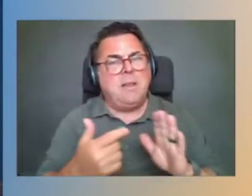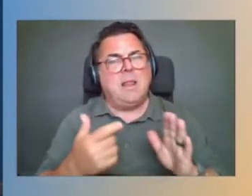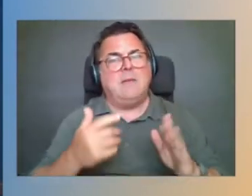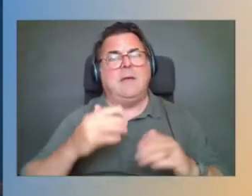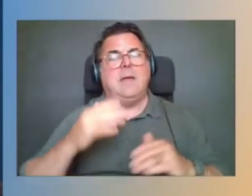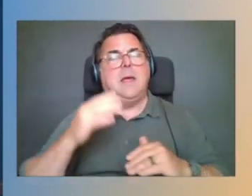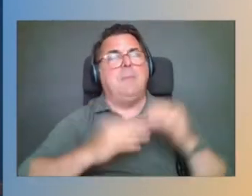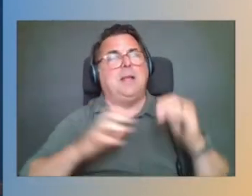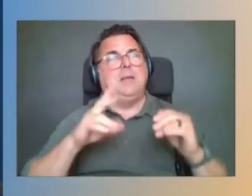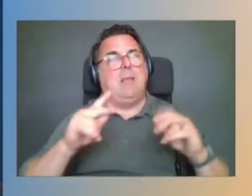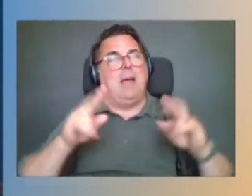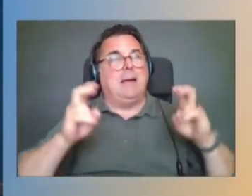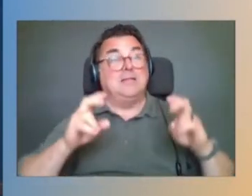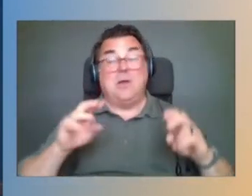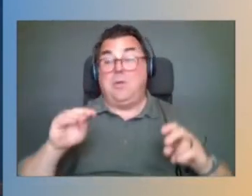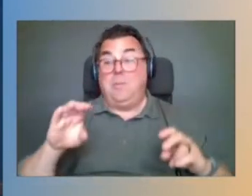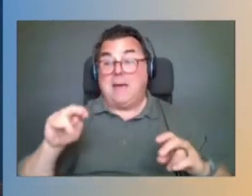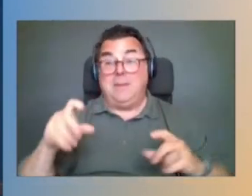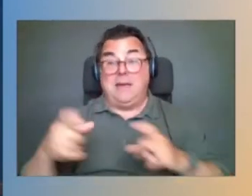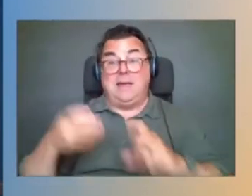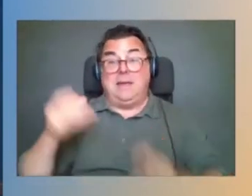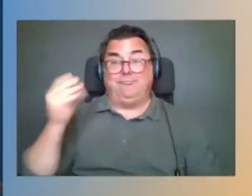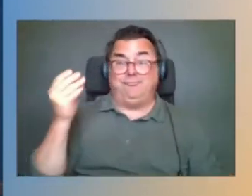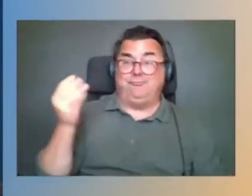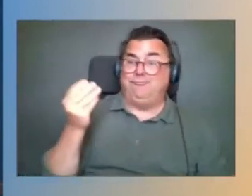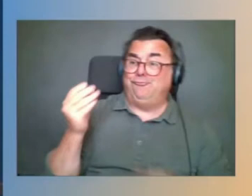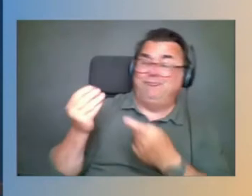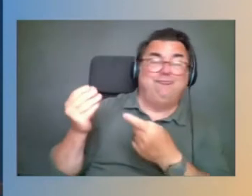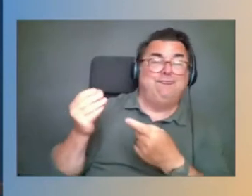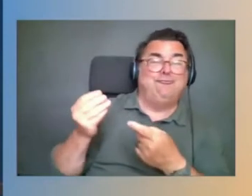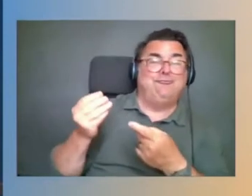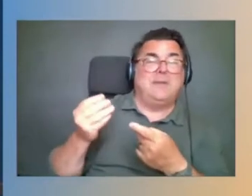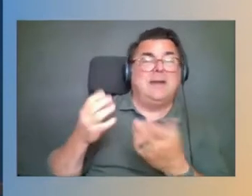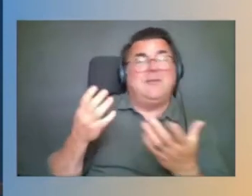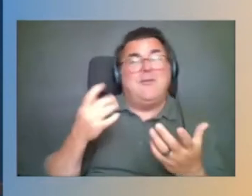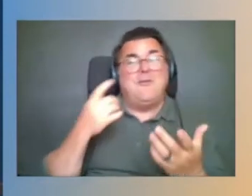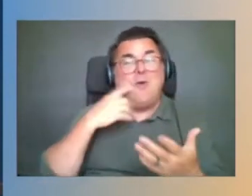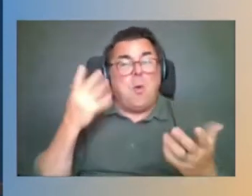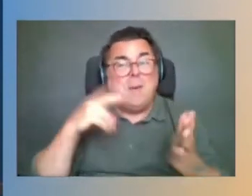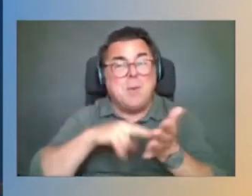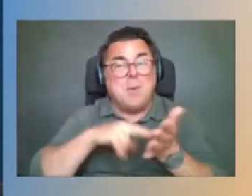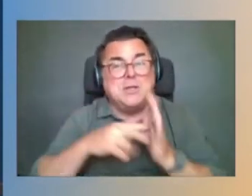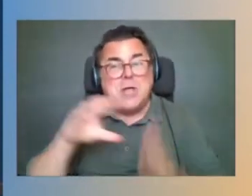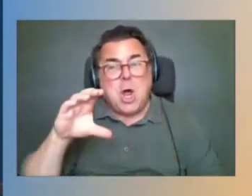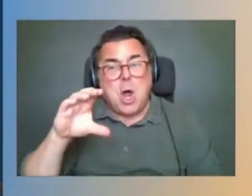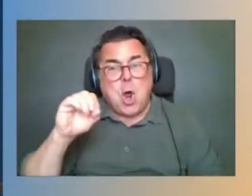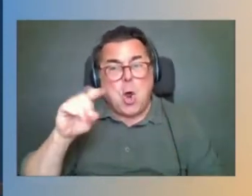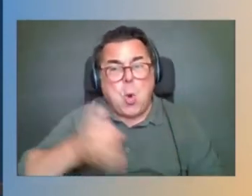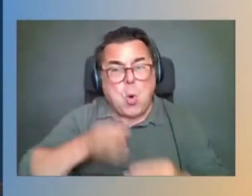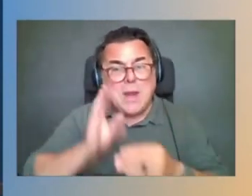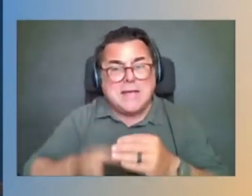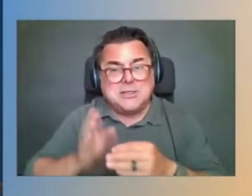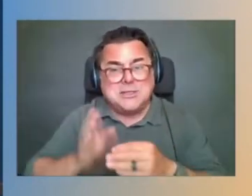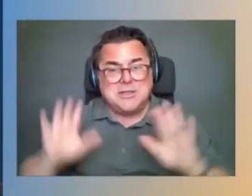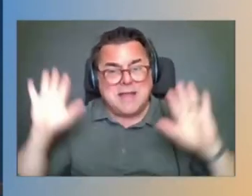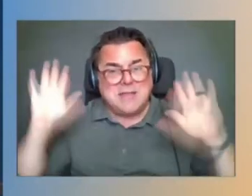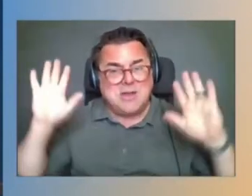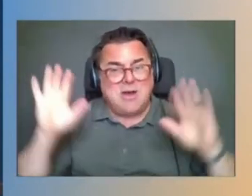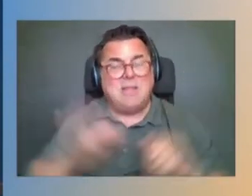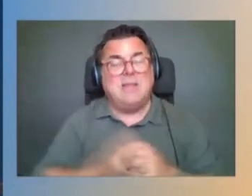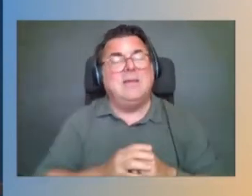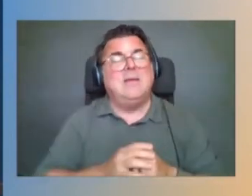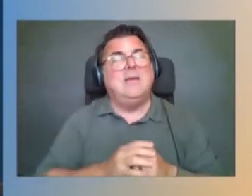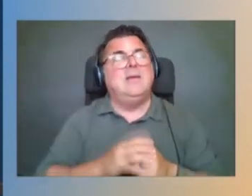the Mac Mini itself, that's just the code execution engine. That's just the code execution engine, wow. Yeah. Now, going to that latest generation of cards, why did we have to go to